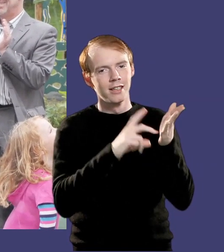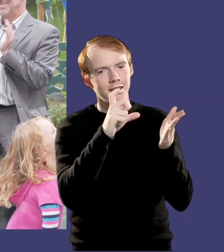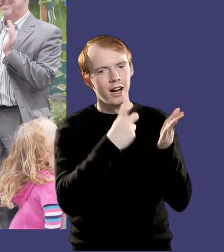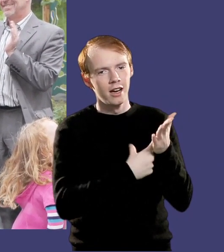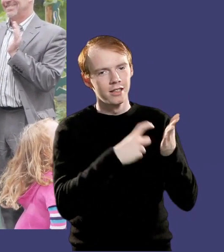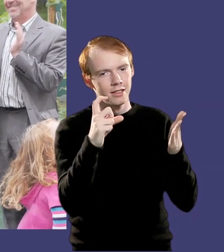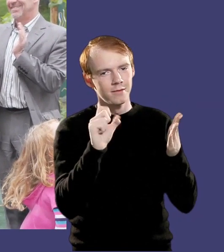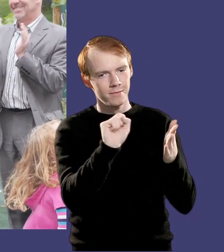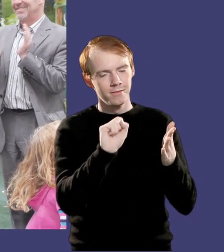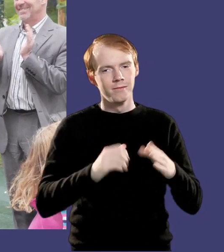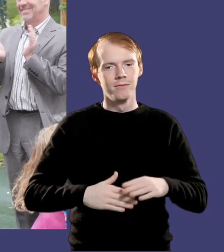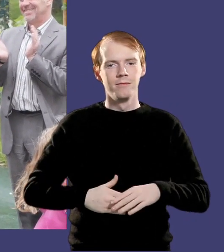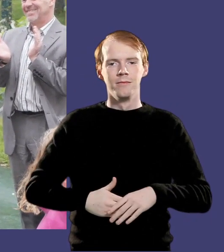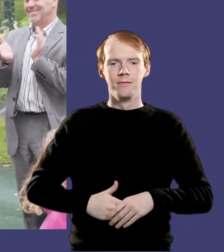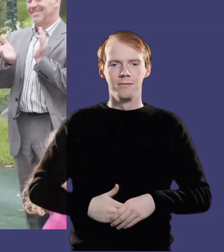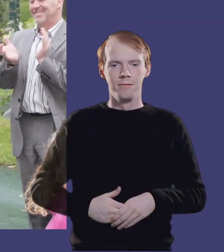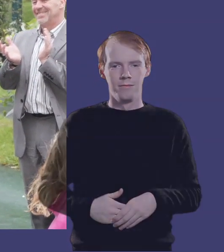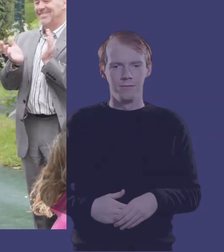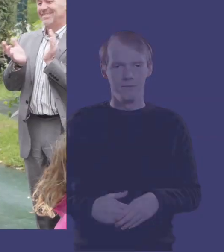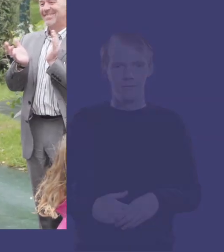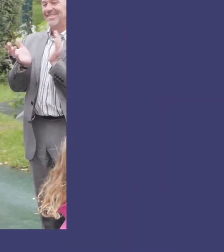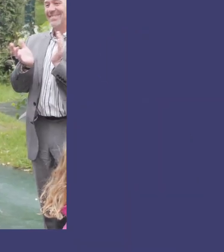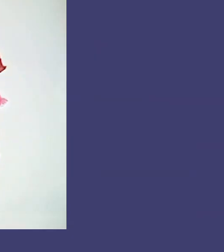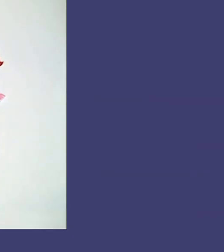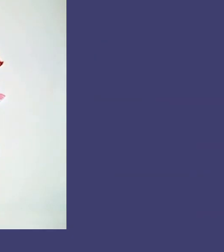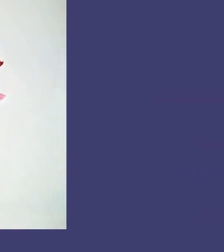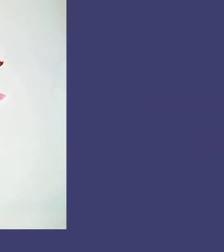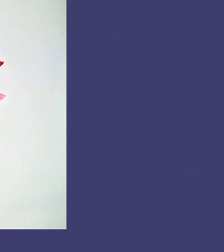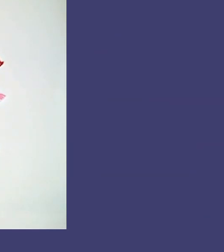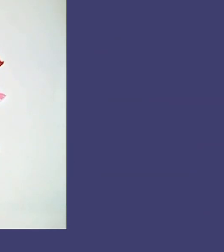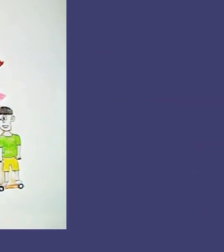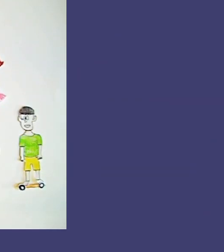rights in the United Nations Convention on the Rights of the Child.